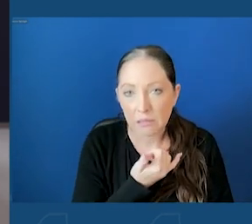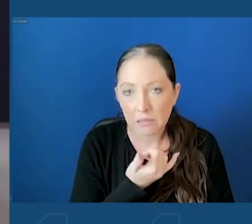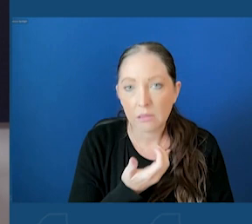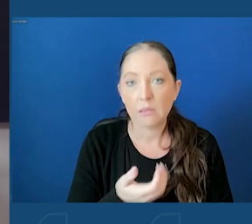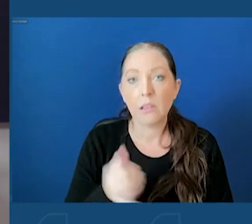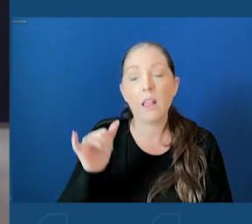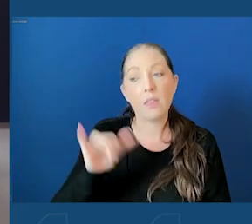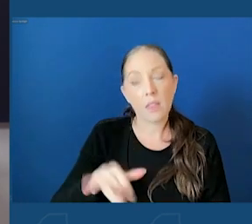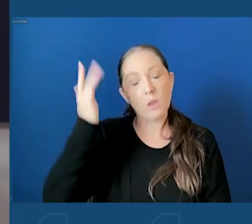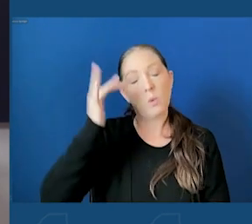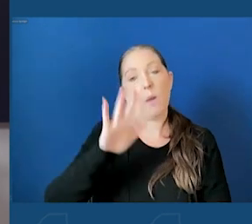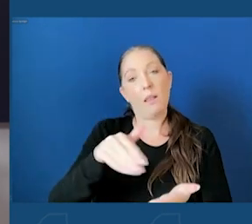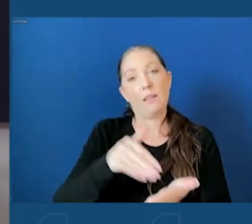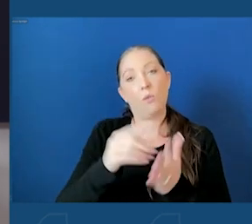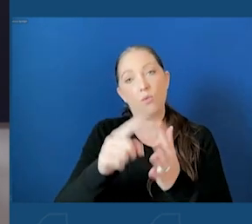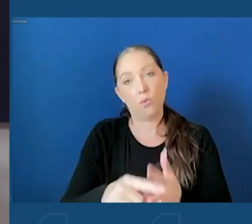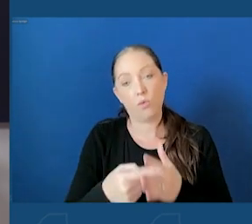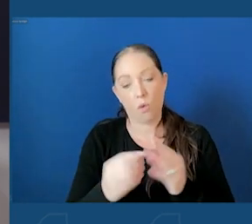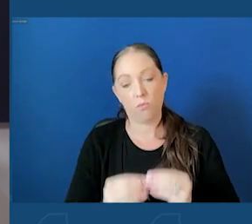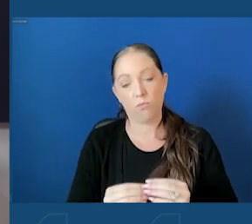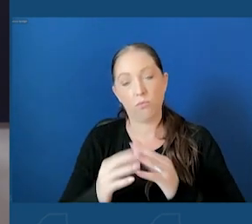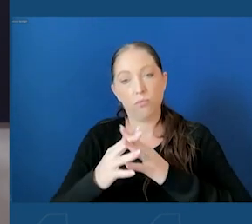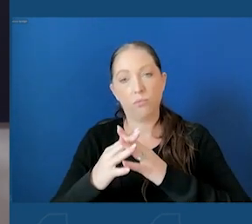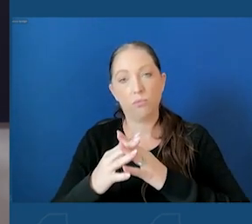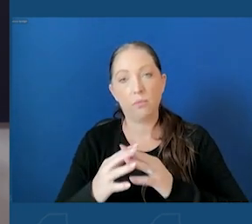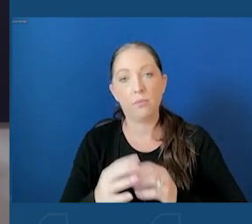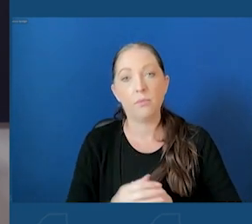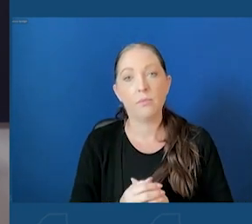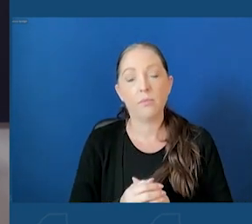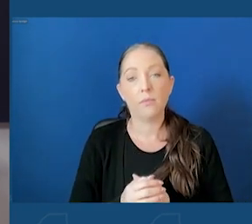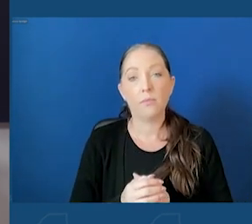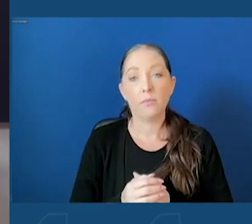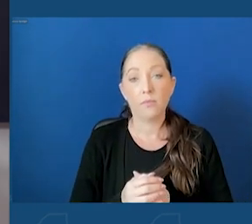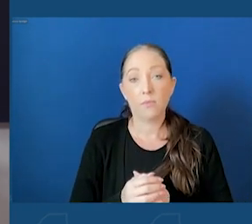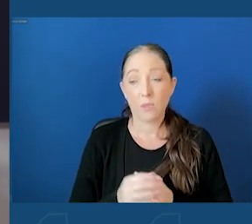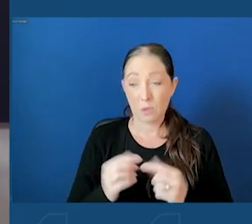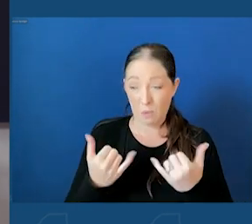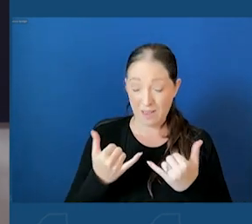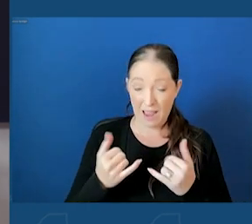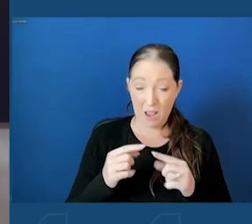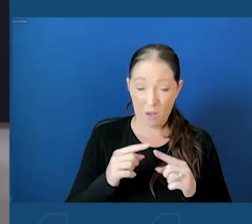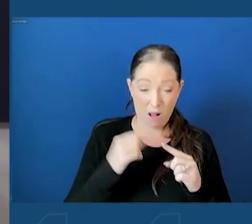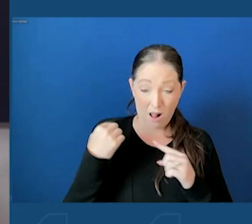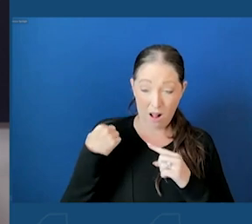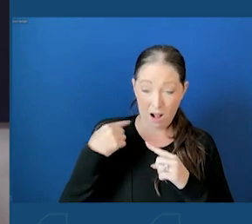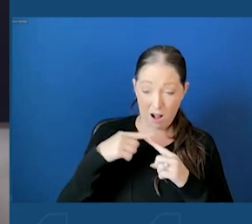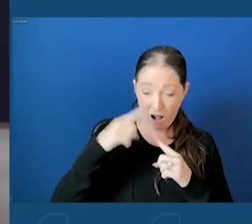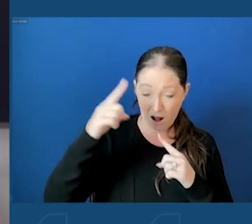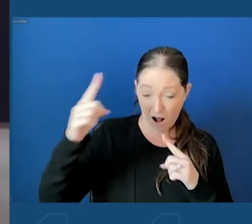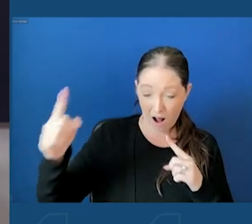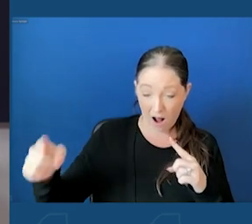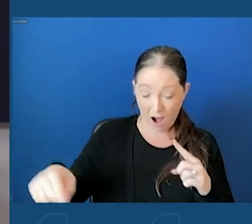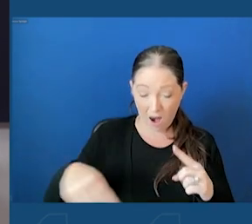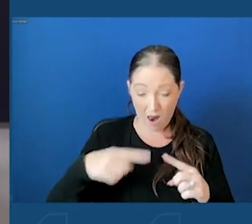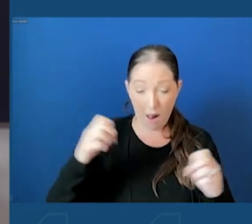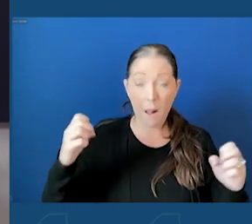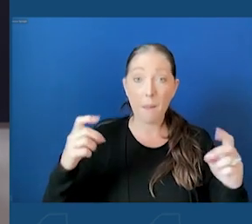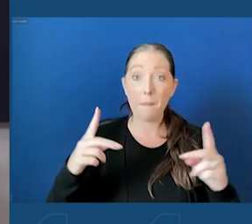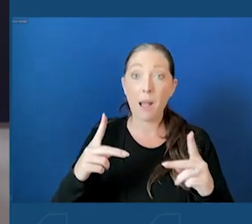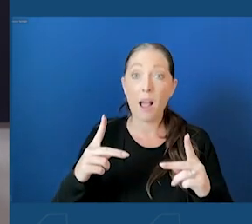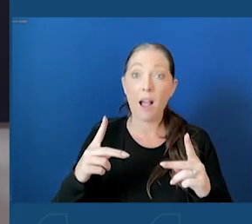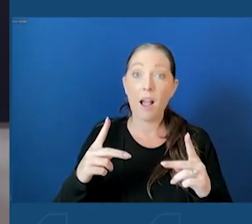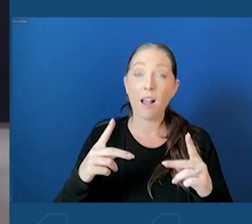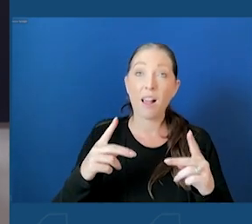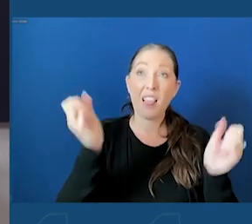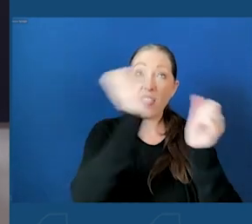began. And from there, to come round circle, to have this vision come